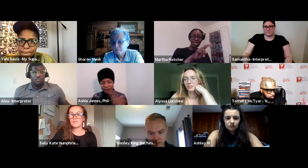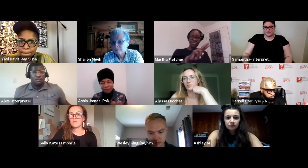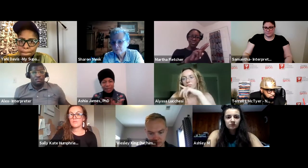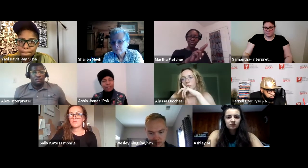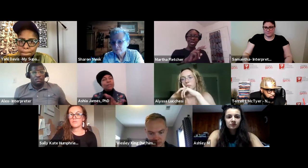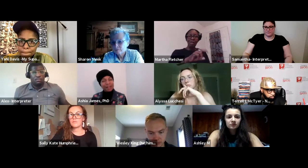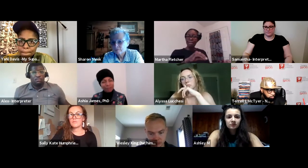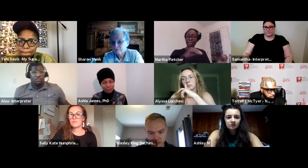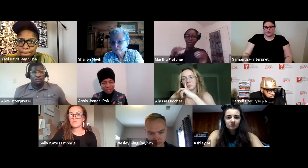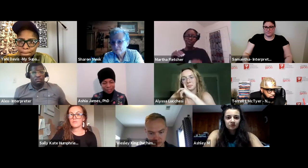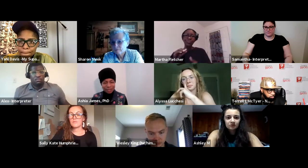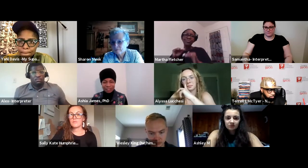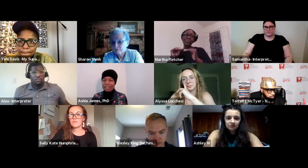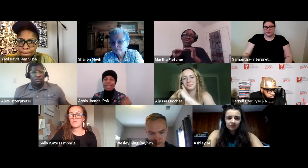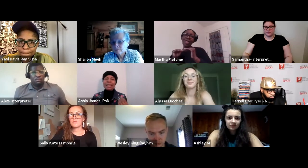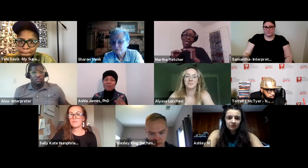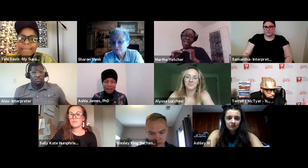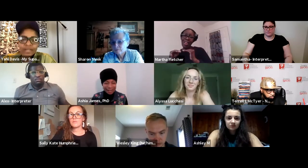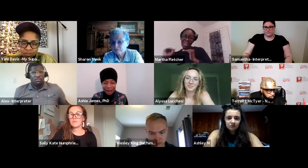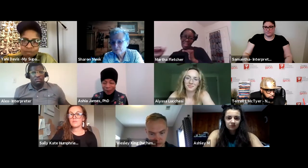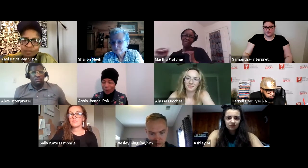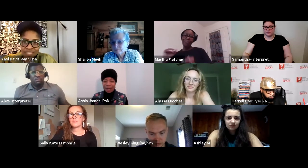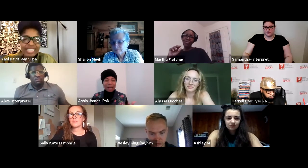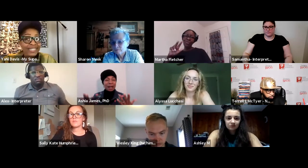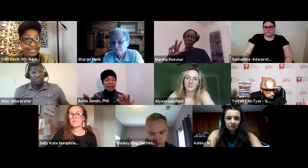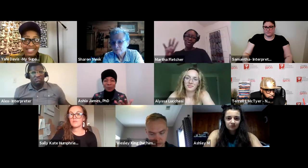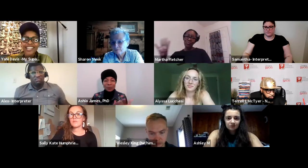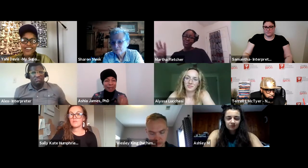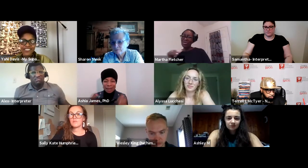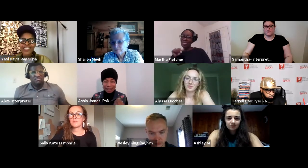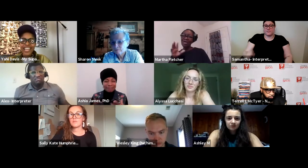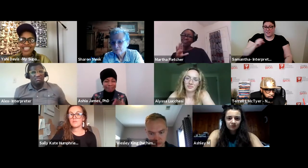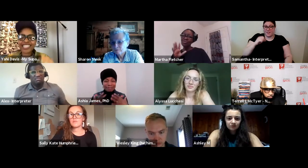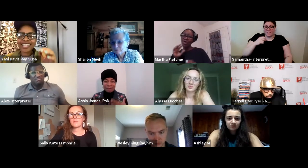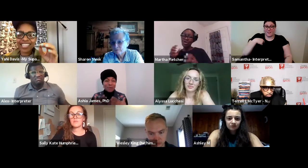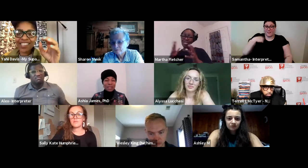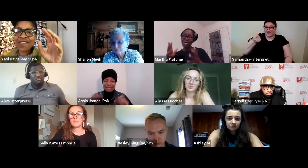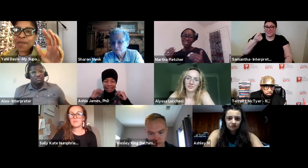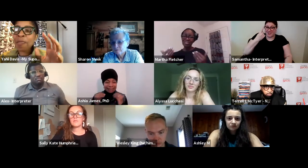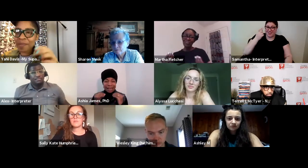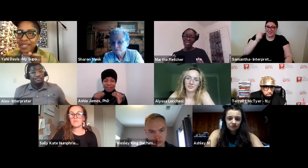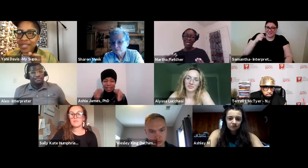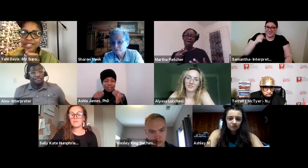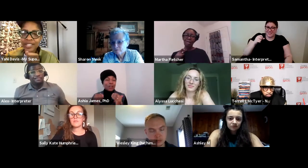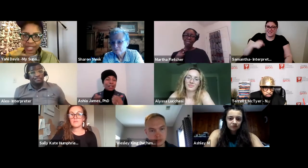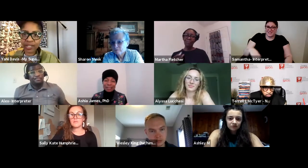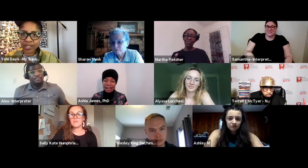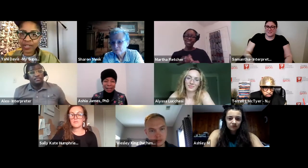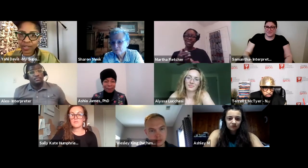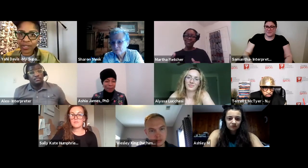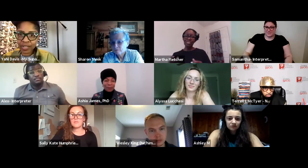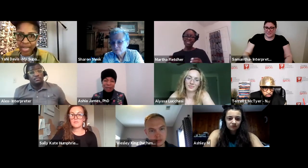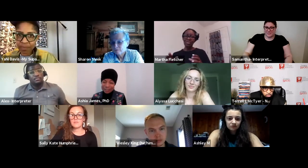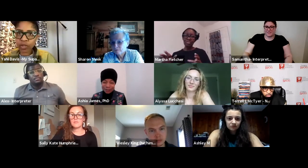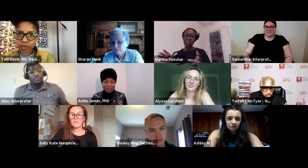where I don't have to speak as much. Even right now, Yes. No. my voice, everything is starting to lock